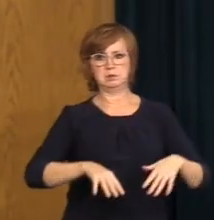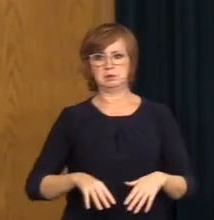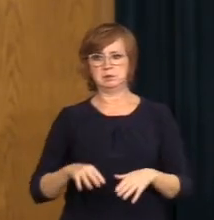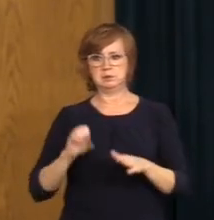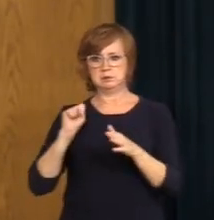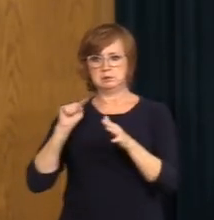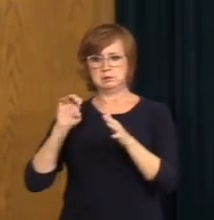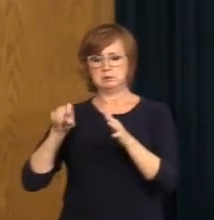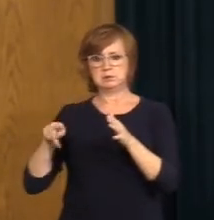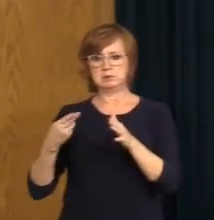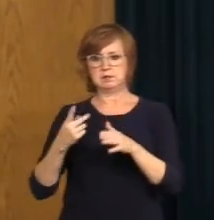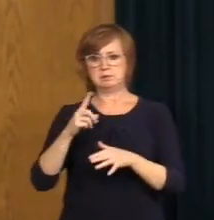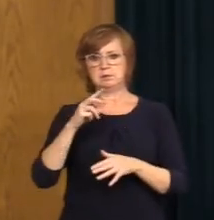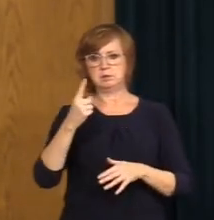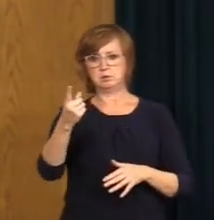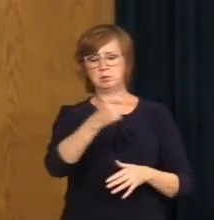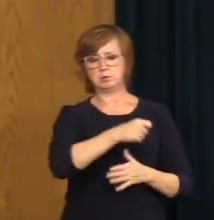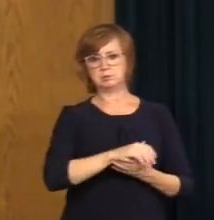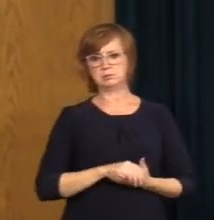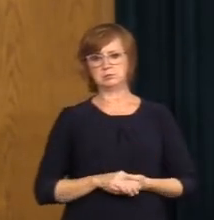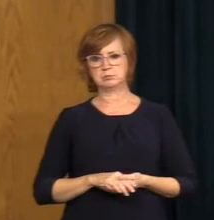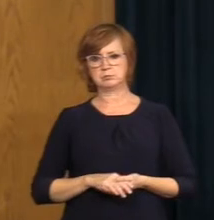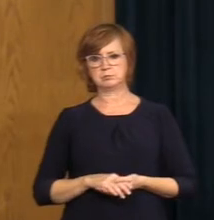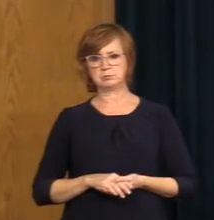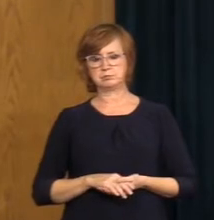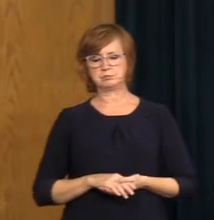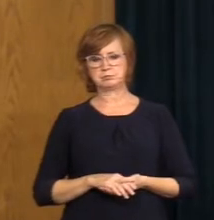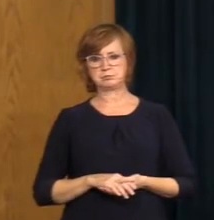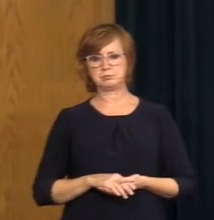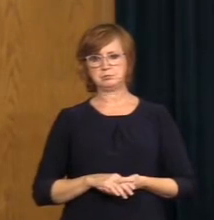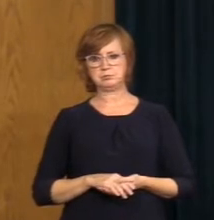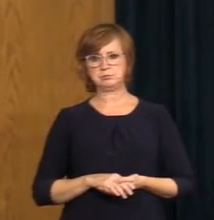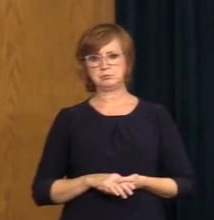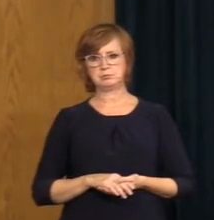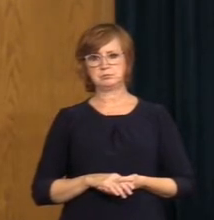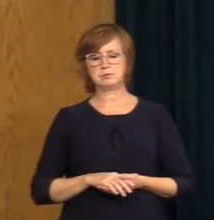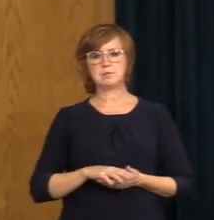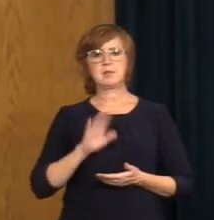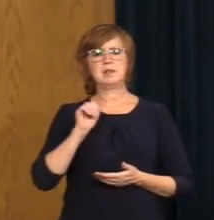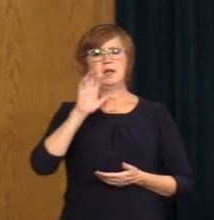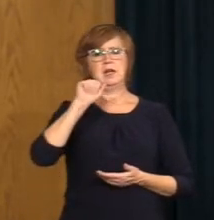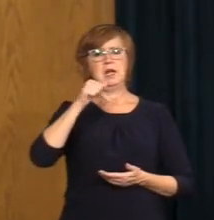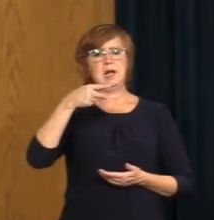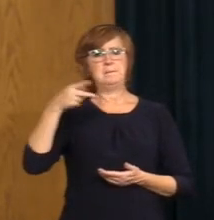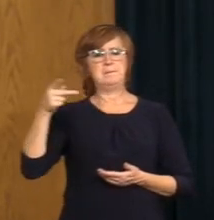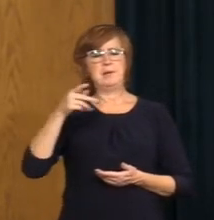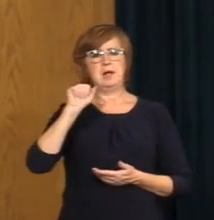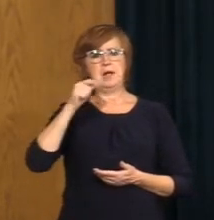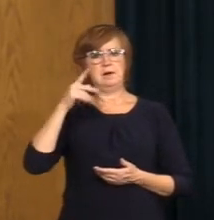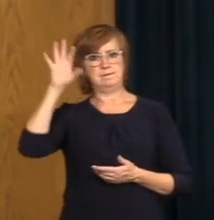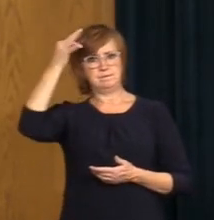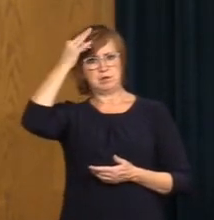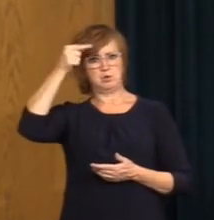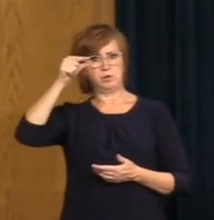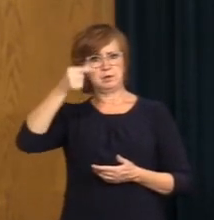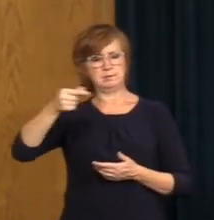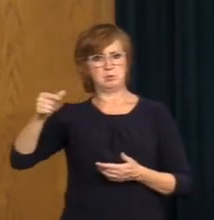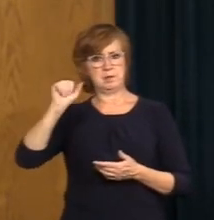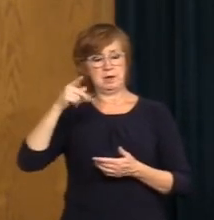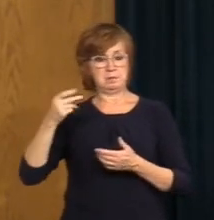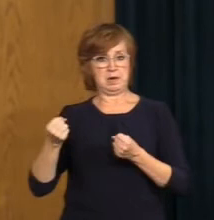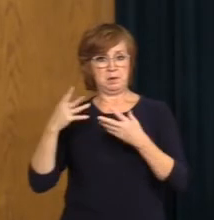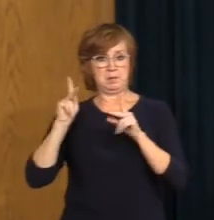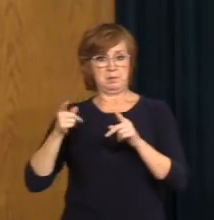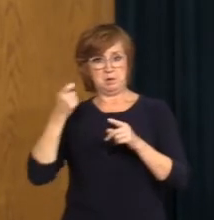Stephanie? Yeah. Doctor, what has been the uptick for the COVID-19 alert app, the one the federal government introduced and we signed